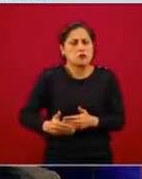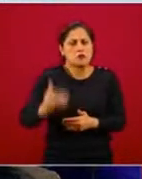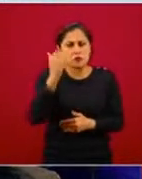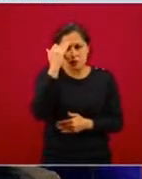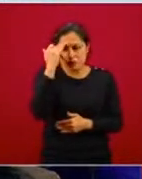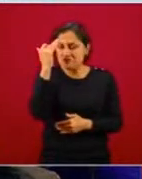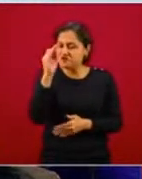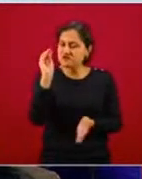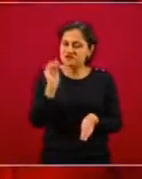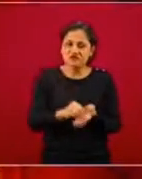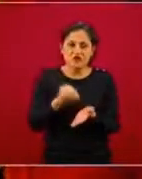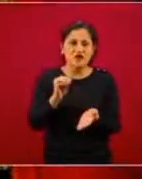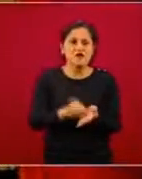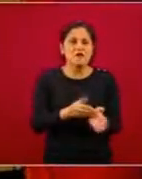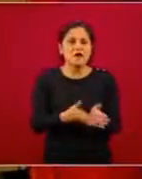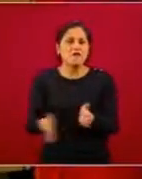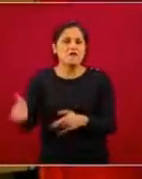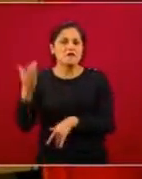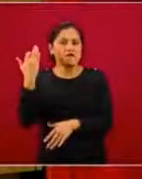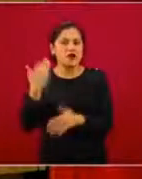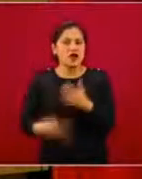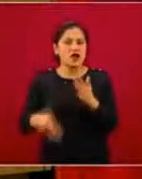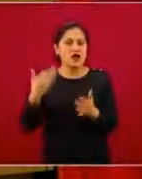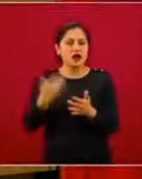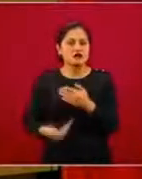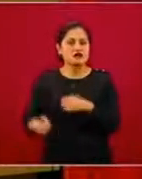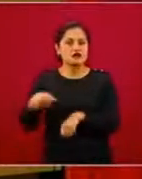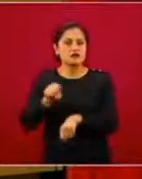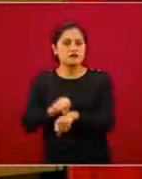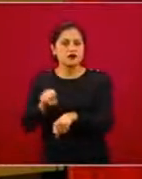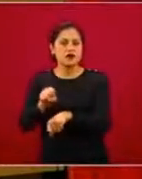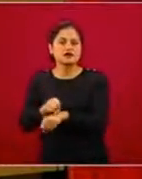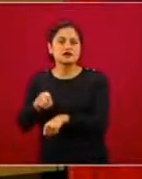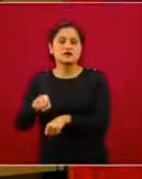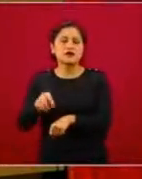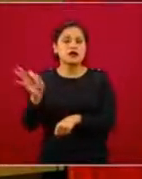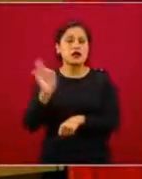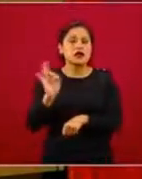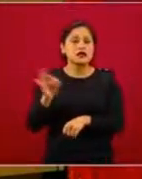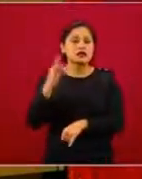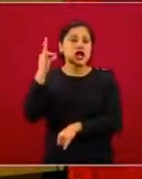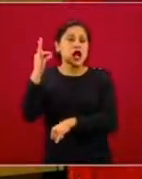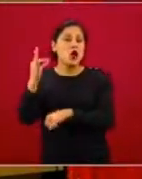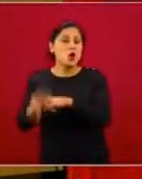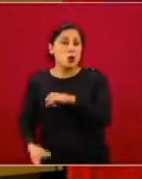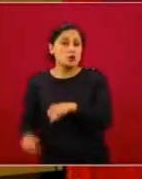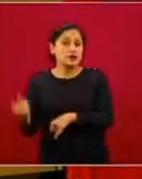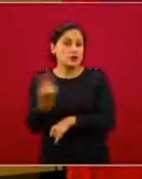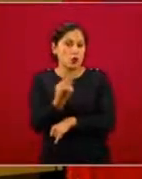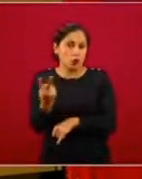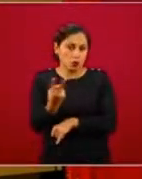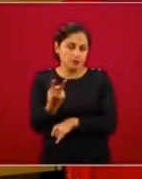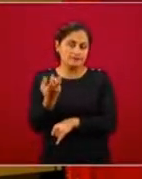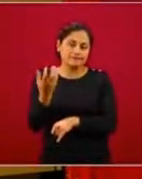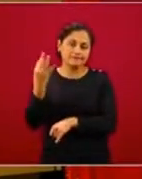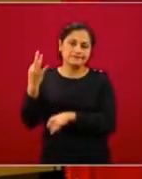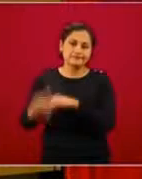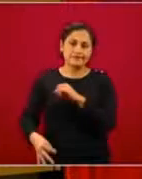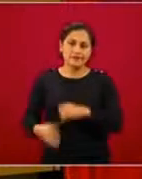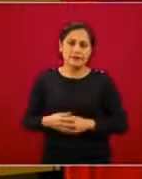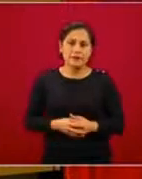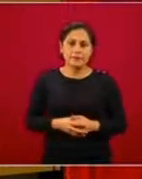place, basically until necessary. So those are probably going to be the last 2